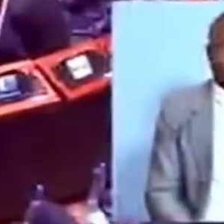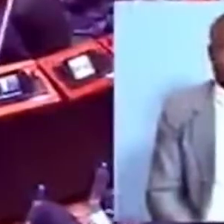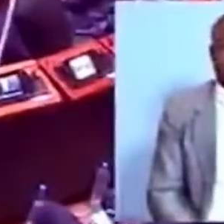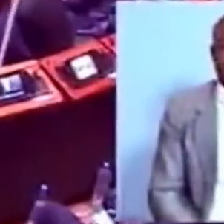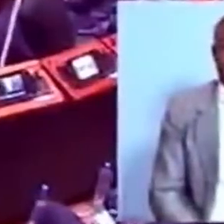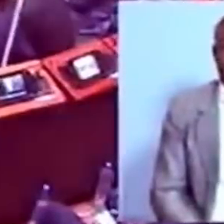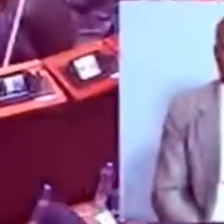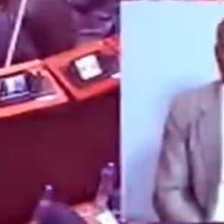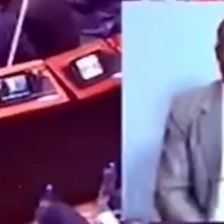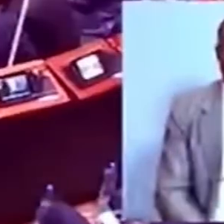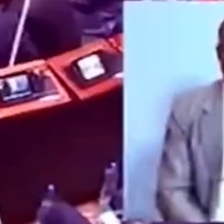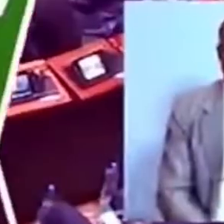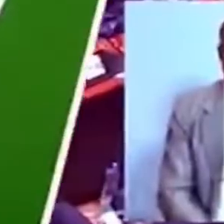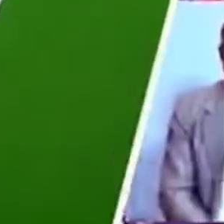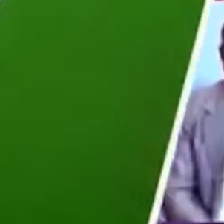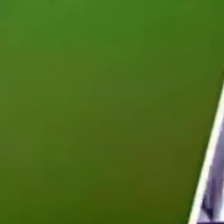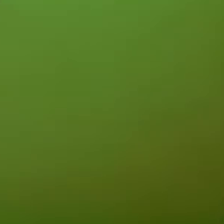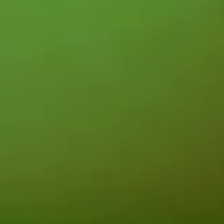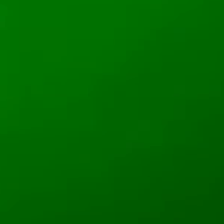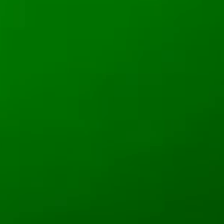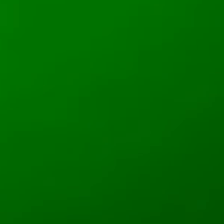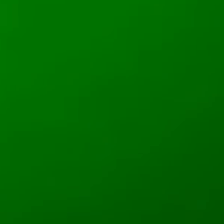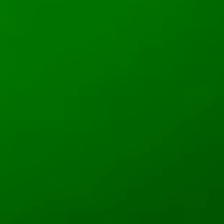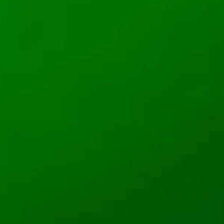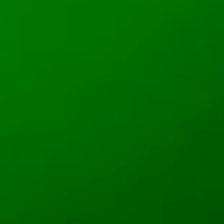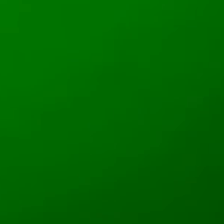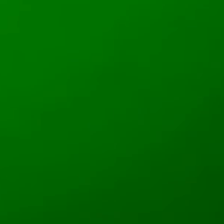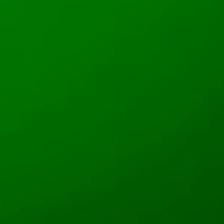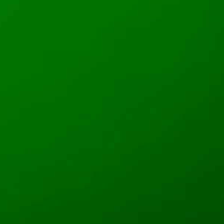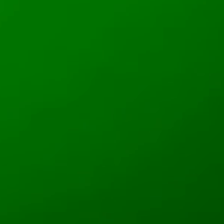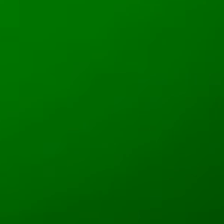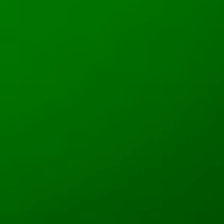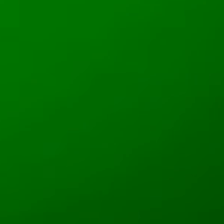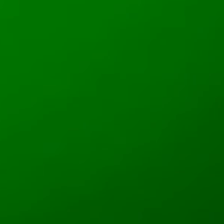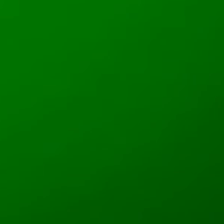For more information, call 0977